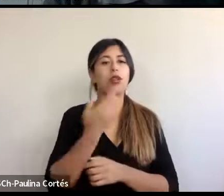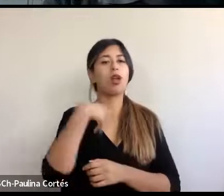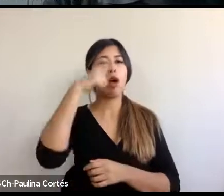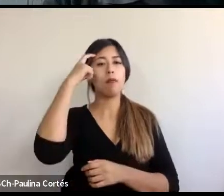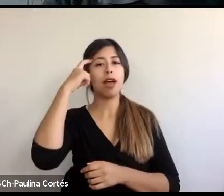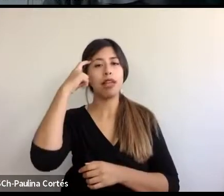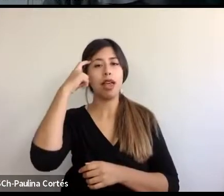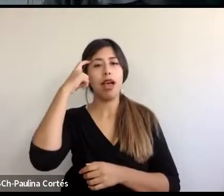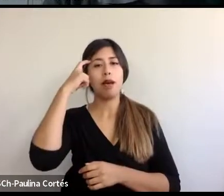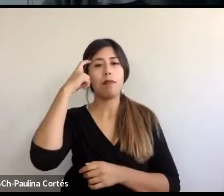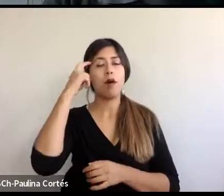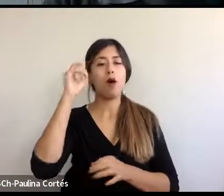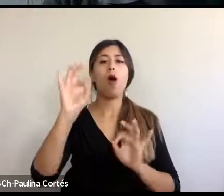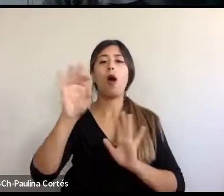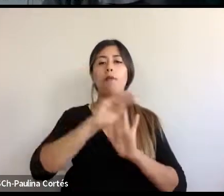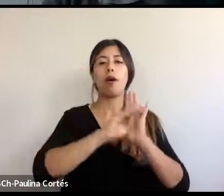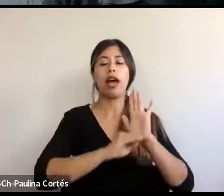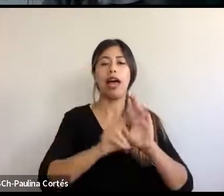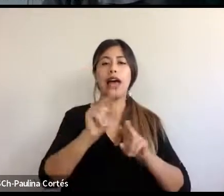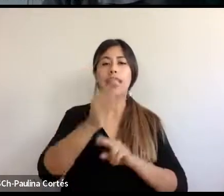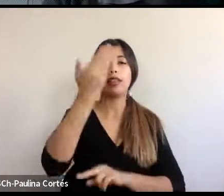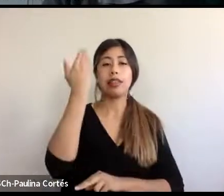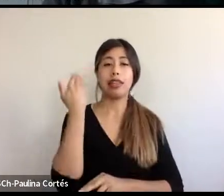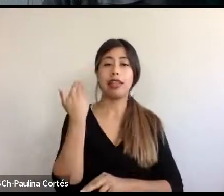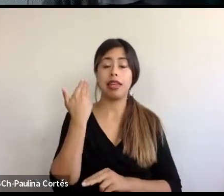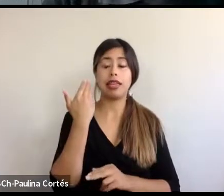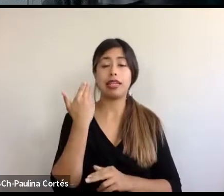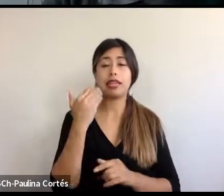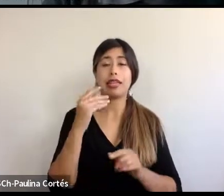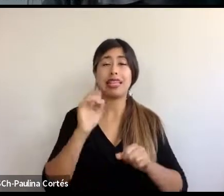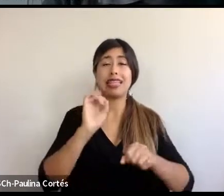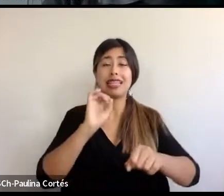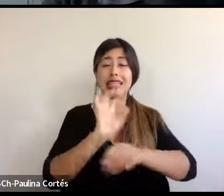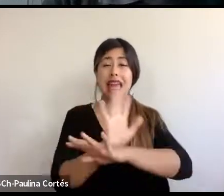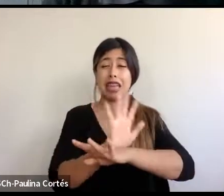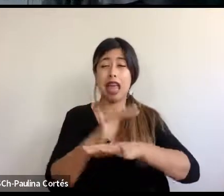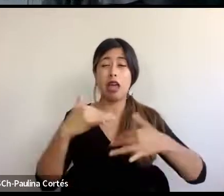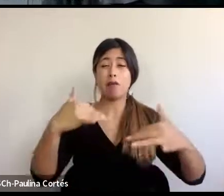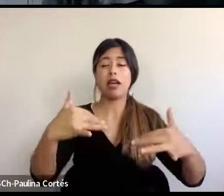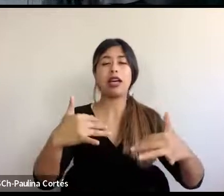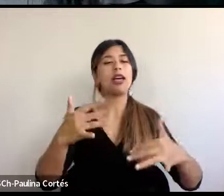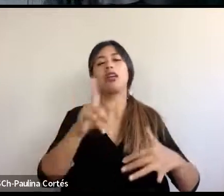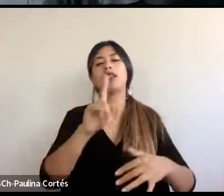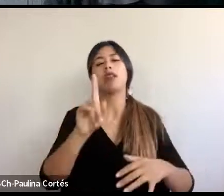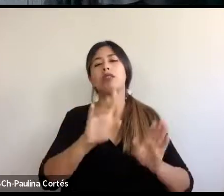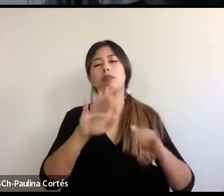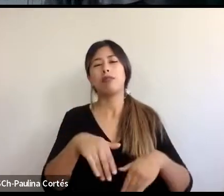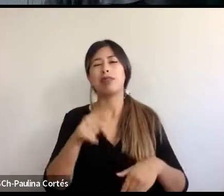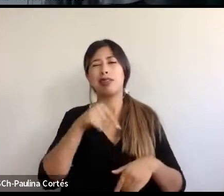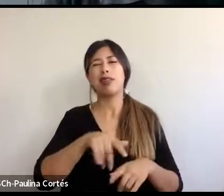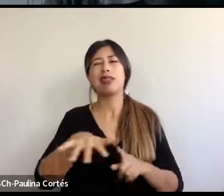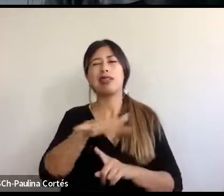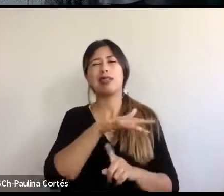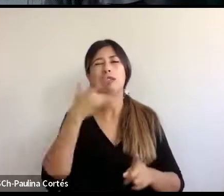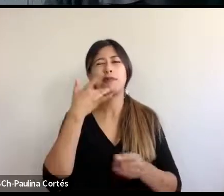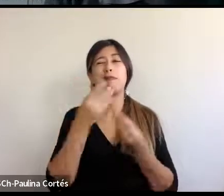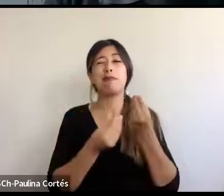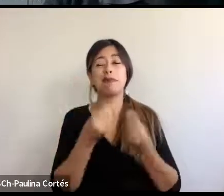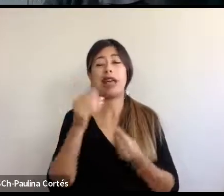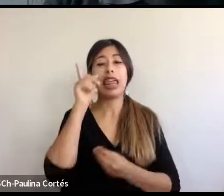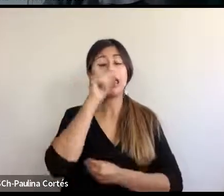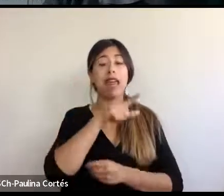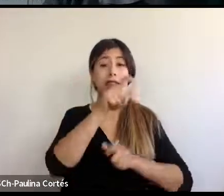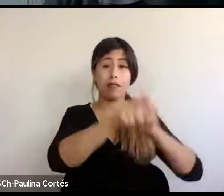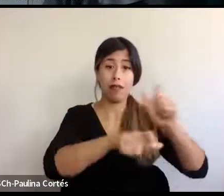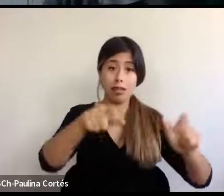not that sufficient for us in online environment. It's really difficult to make people to come in a certain time